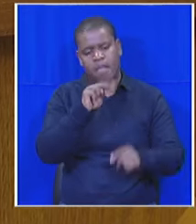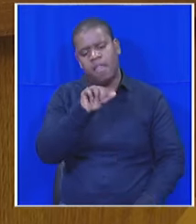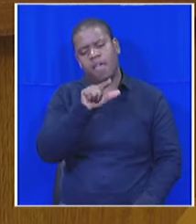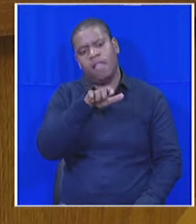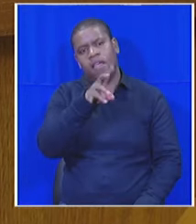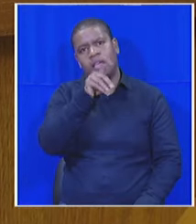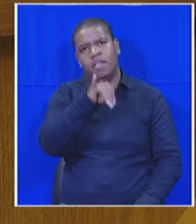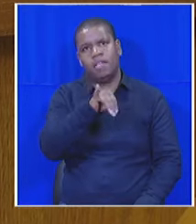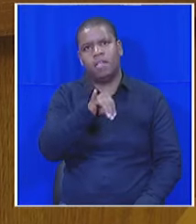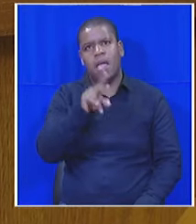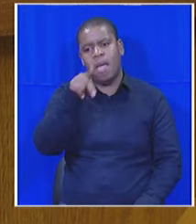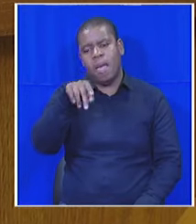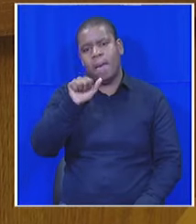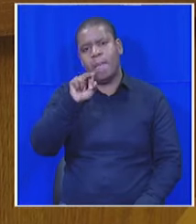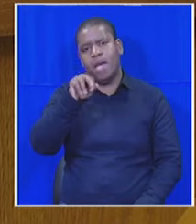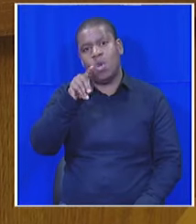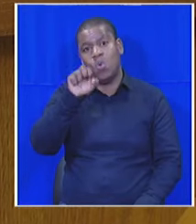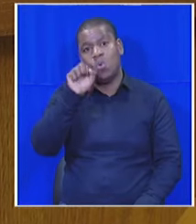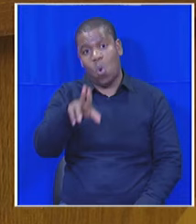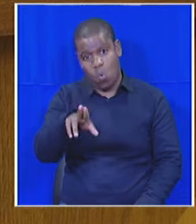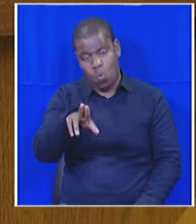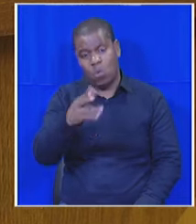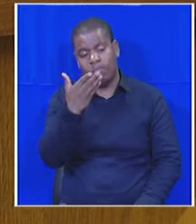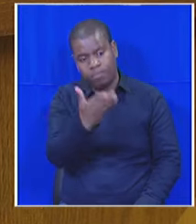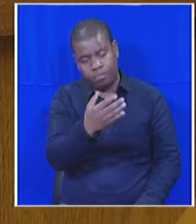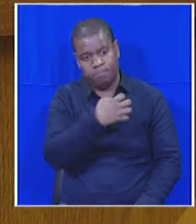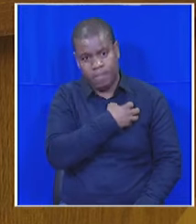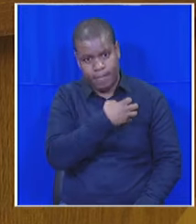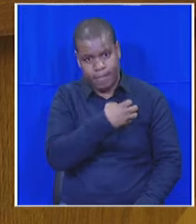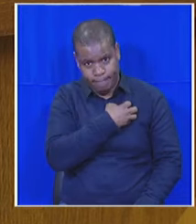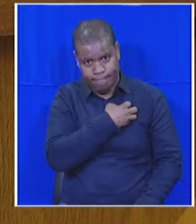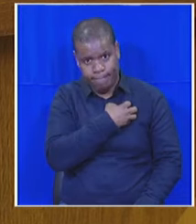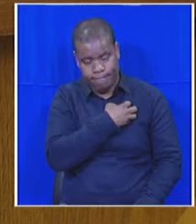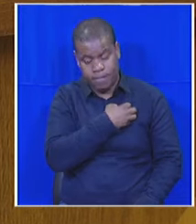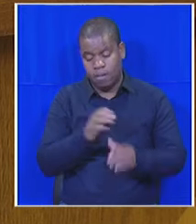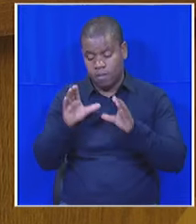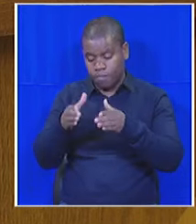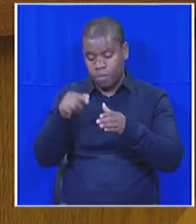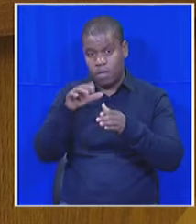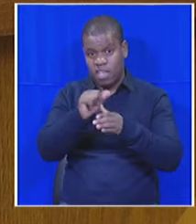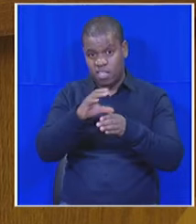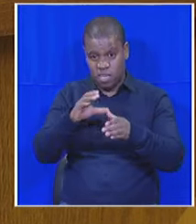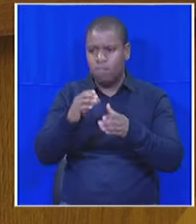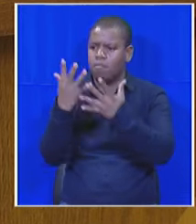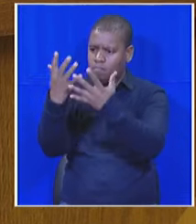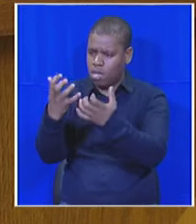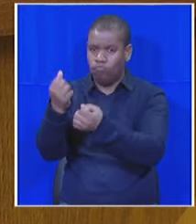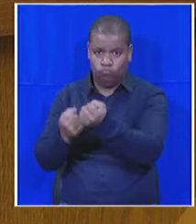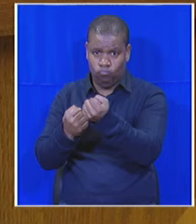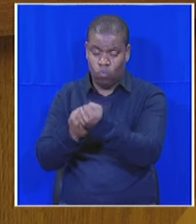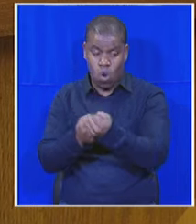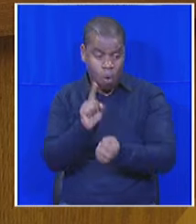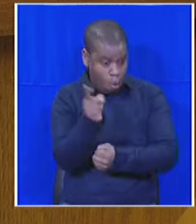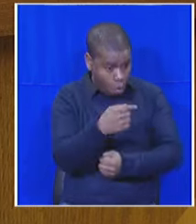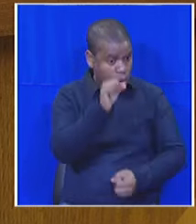The ANC support the budget vote. We all agree that the Department of Science and Technology